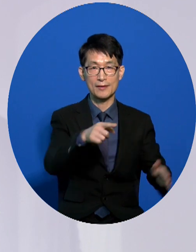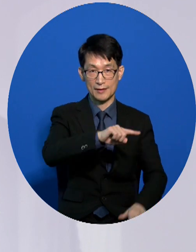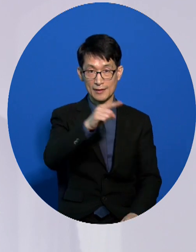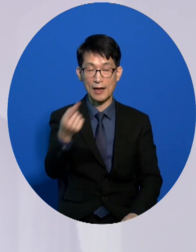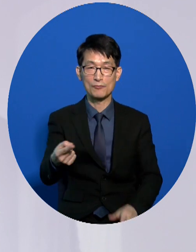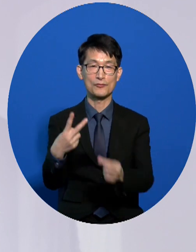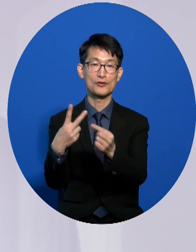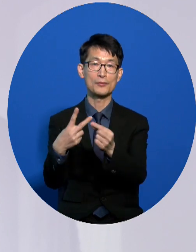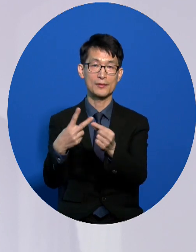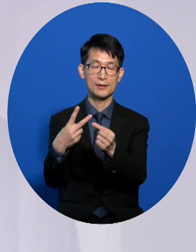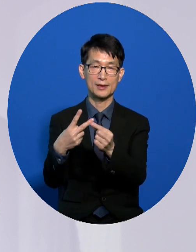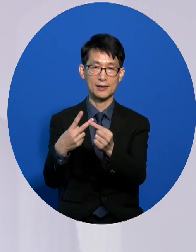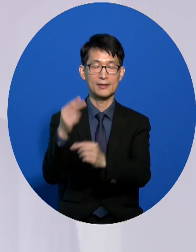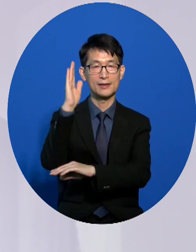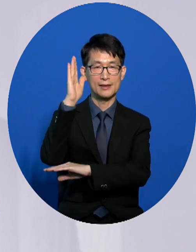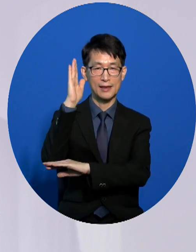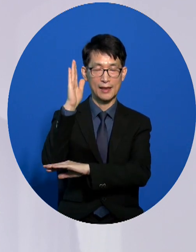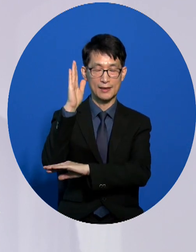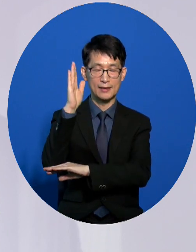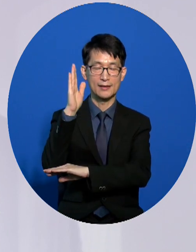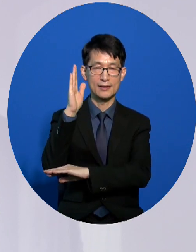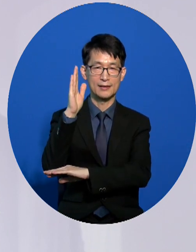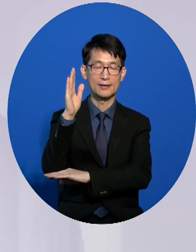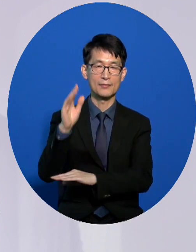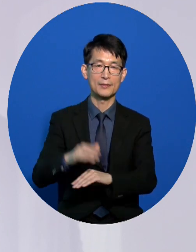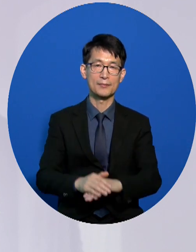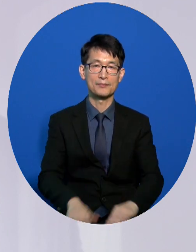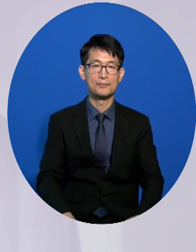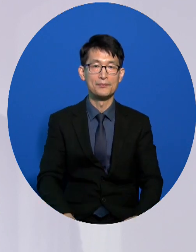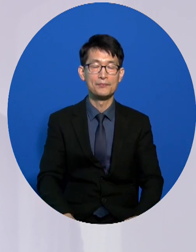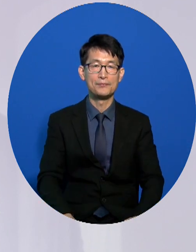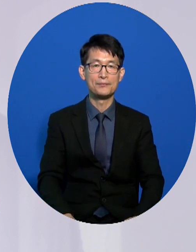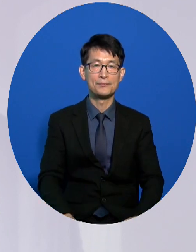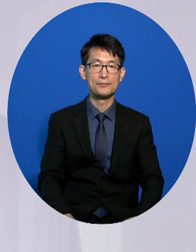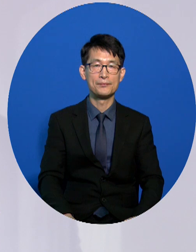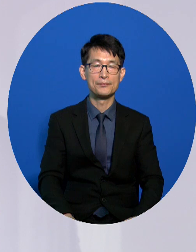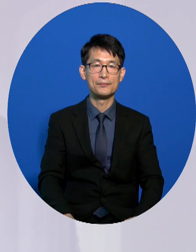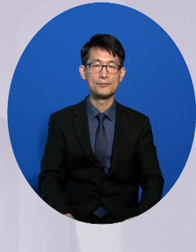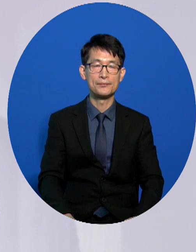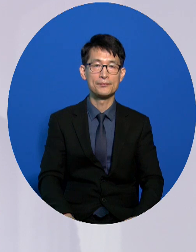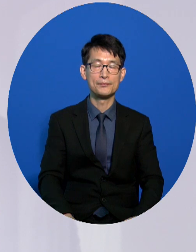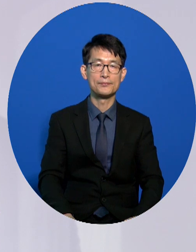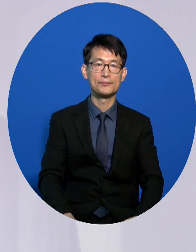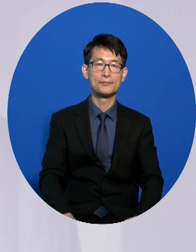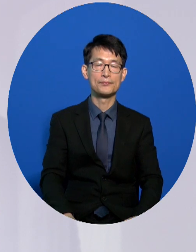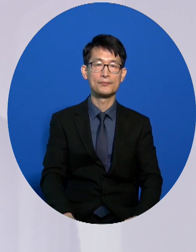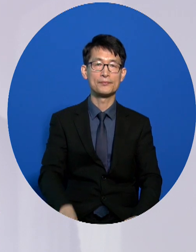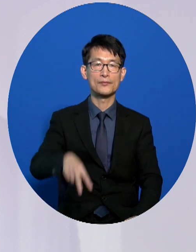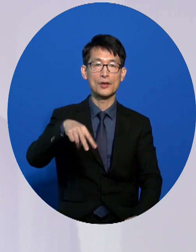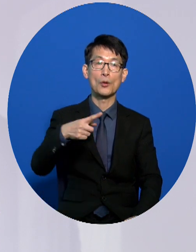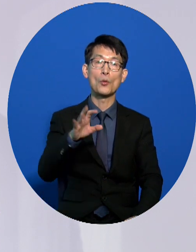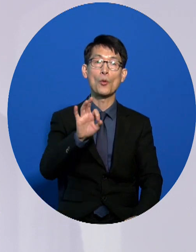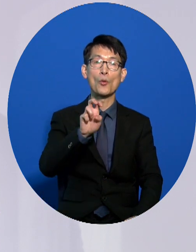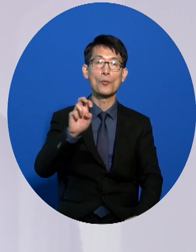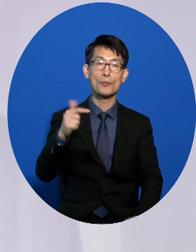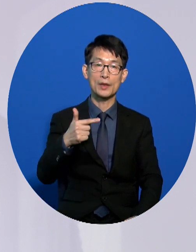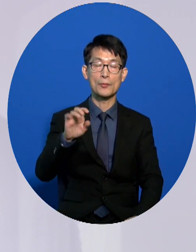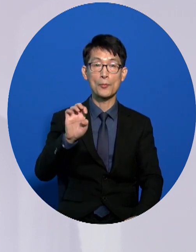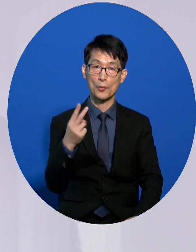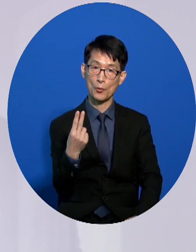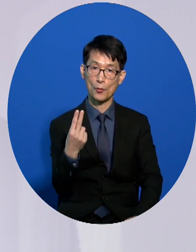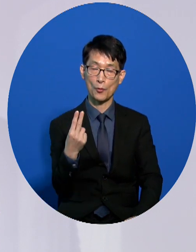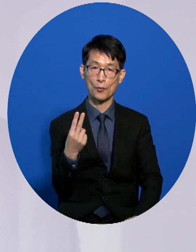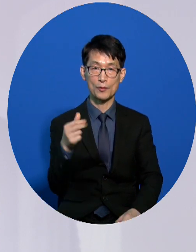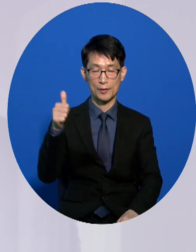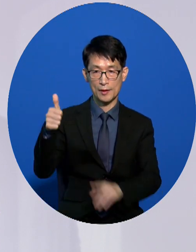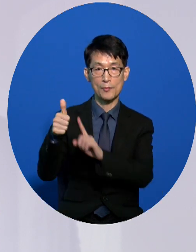to the other panelists first before going on to the Q&A session. Next, I would like to invite